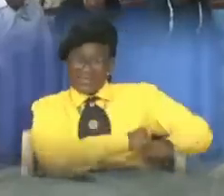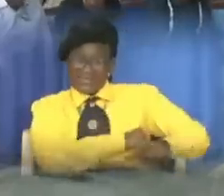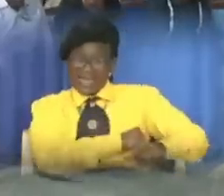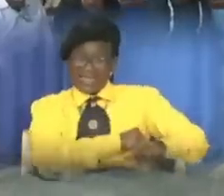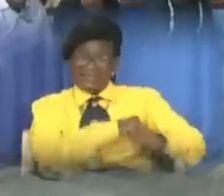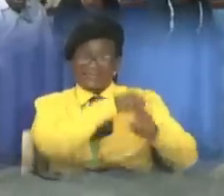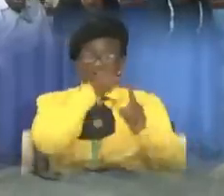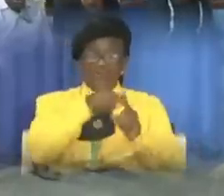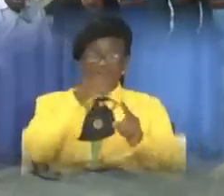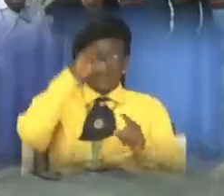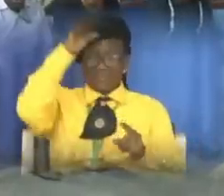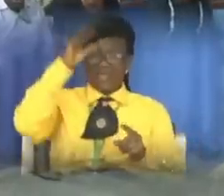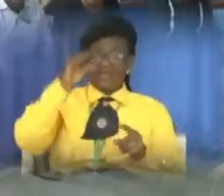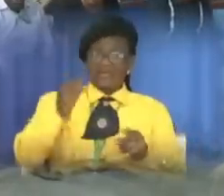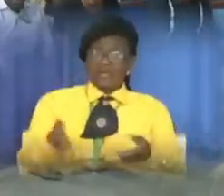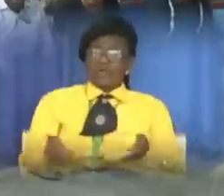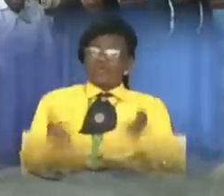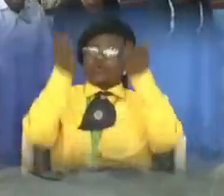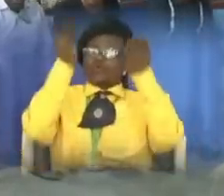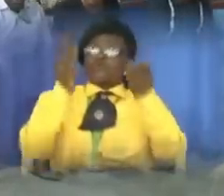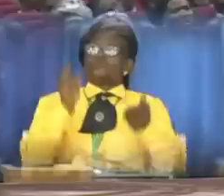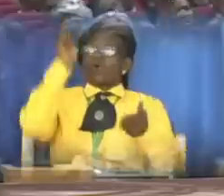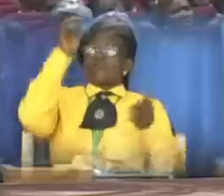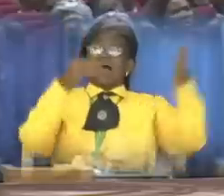when men rose up against us,